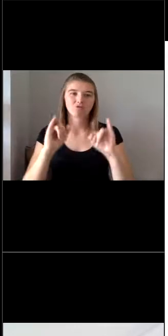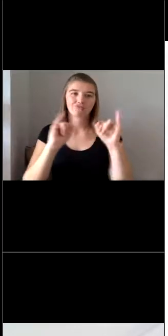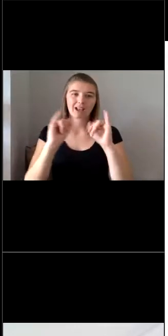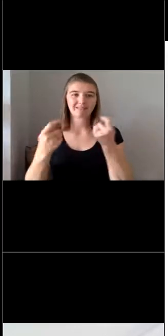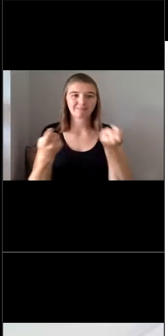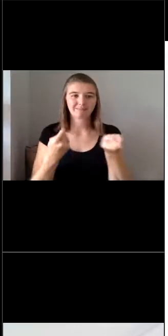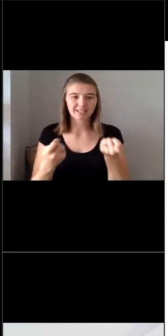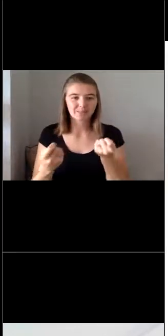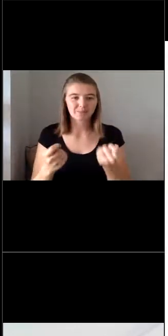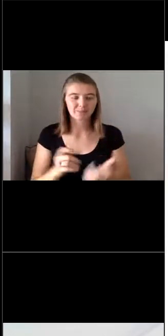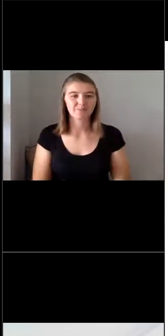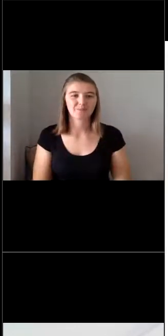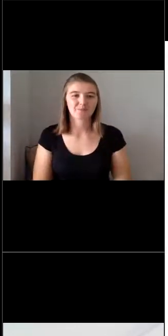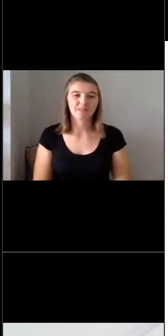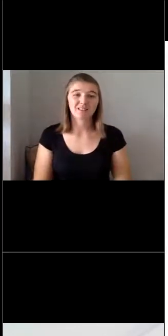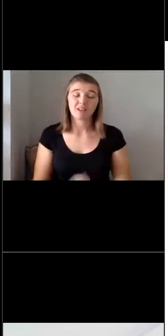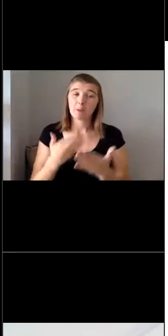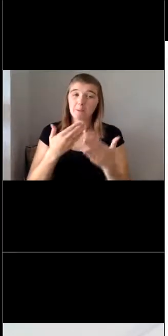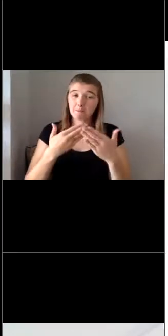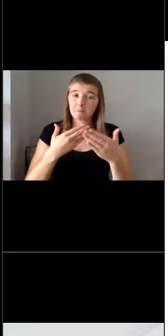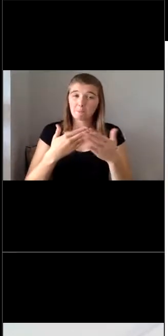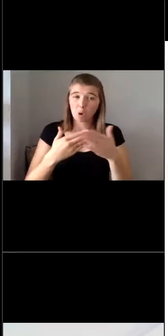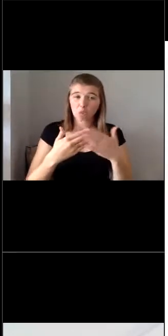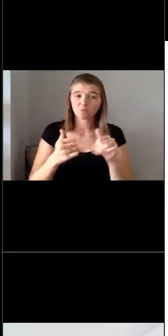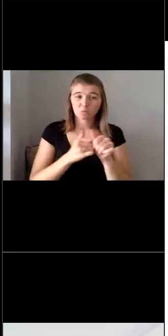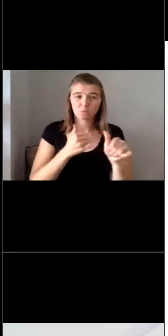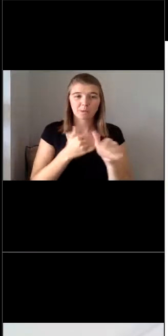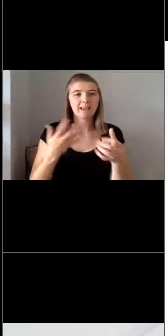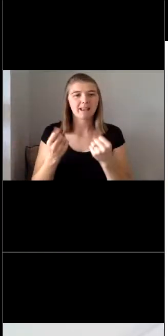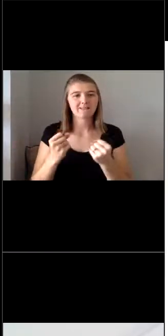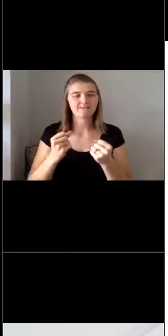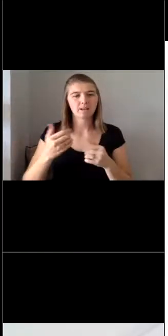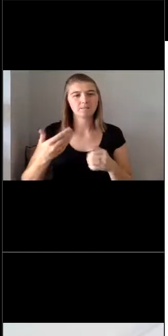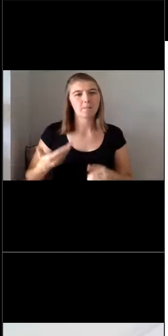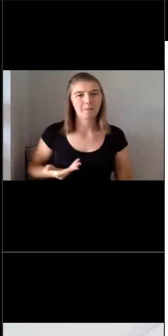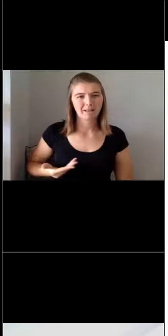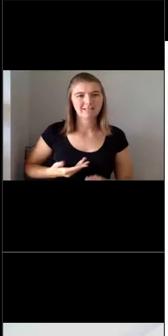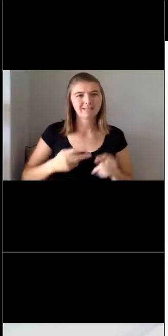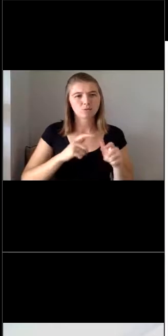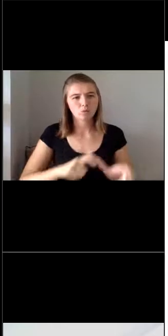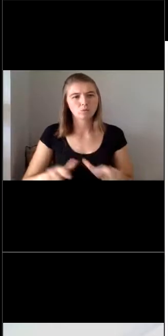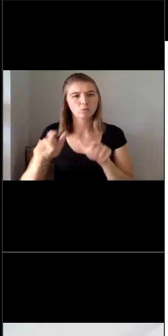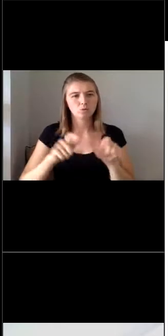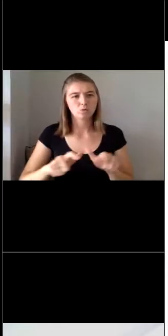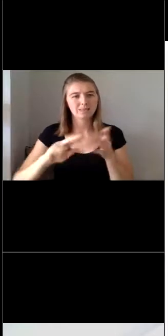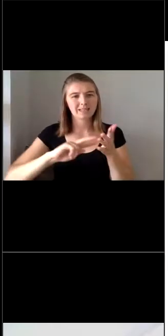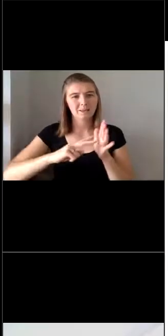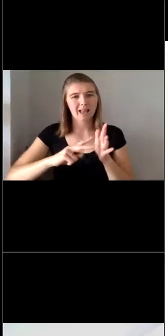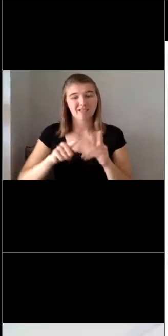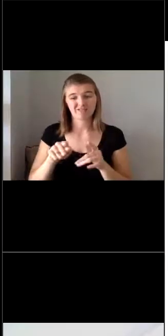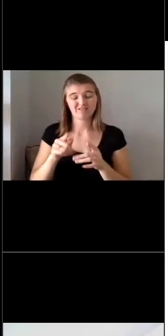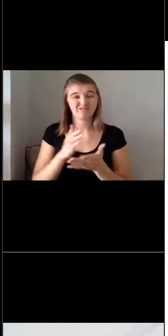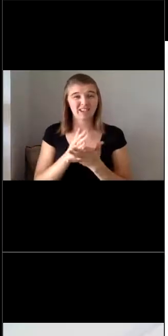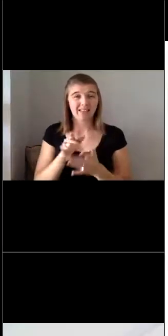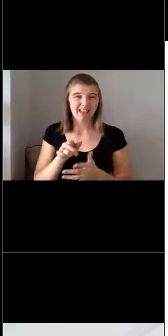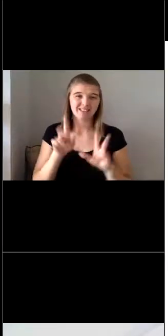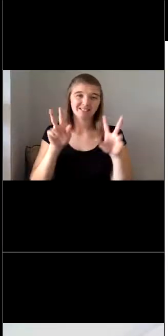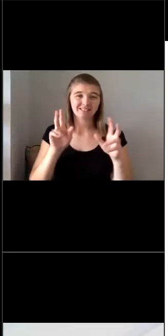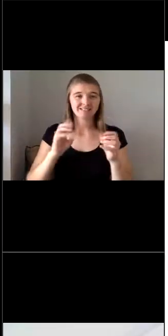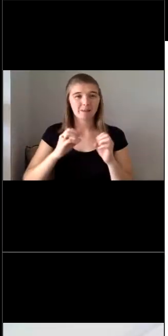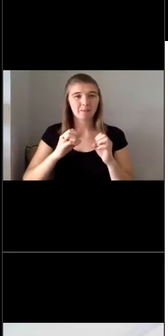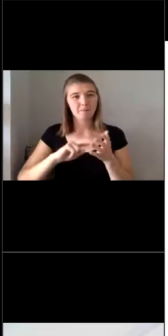business continuity plans that are centered around their critical business processes, our plan Bs, if you will. And most